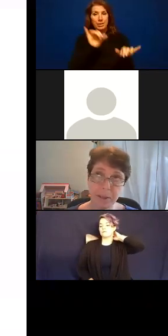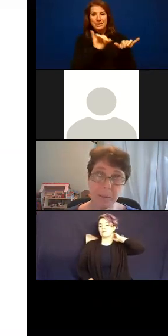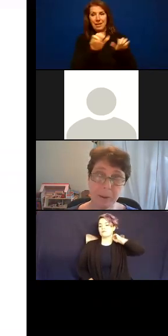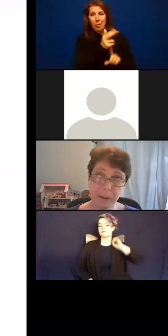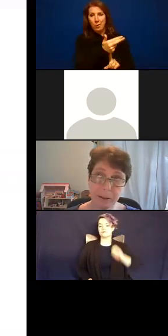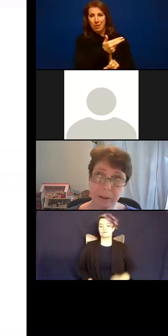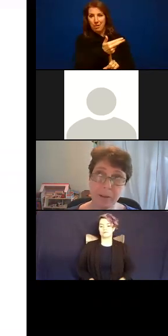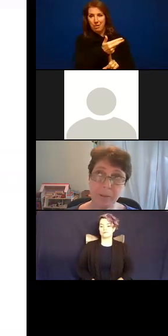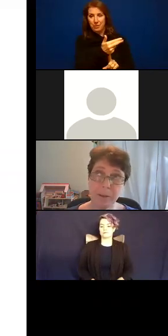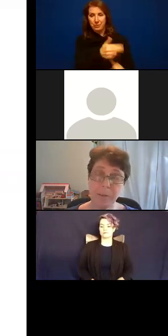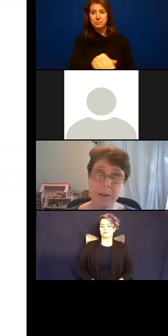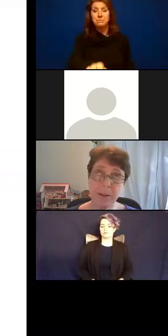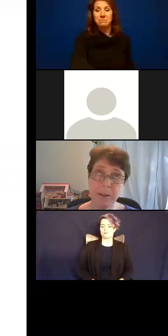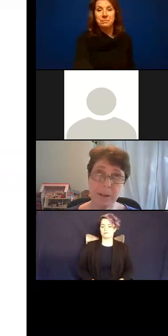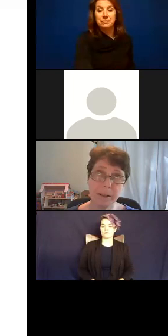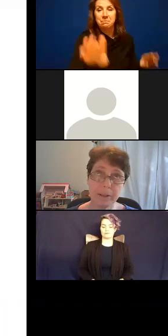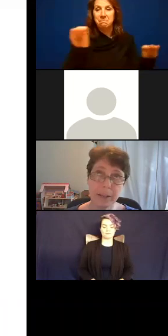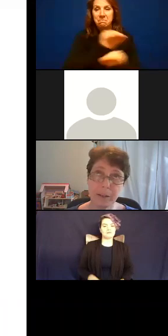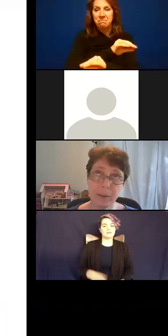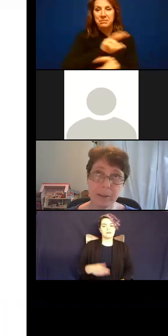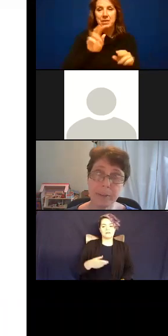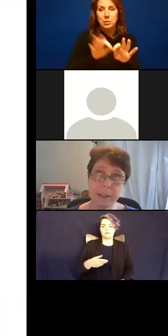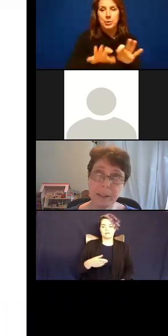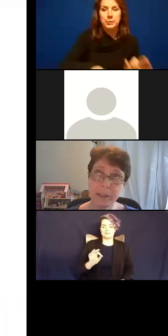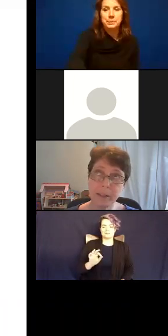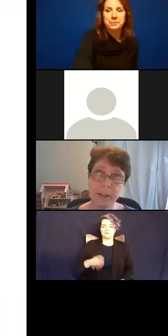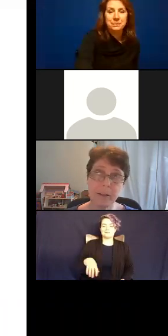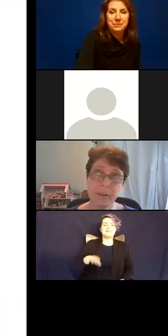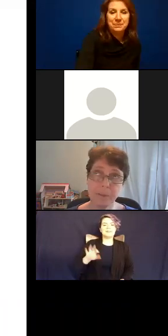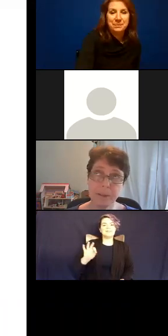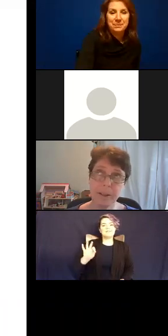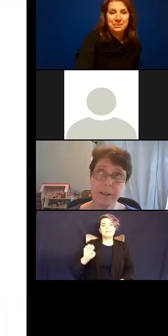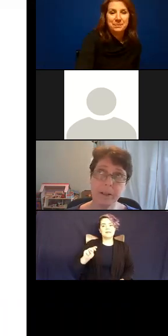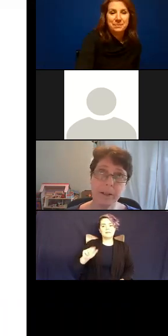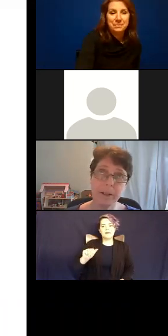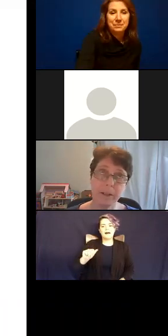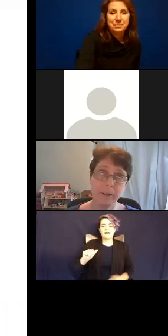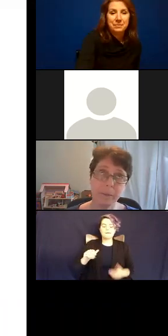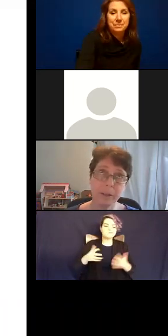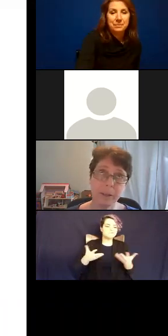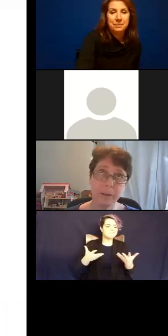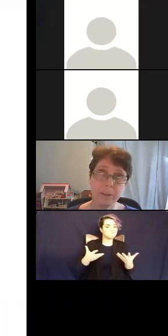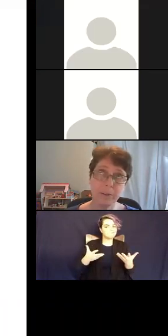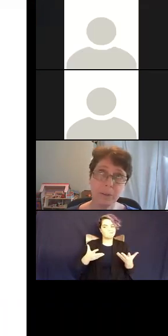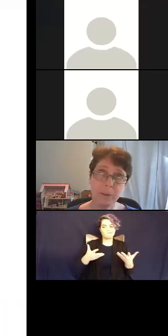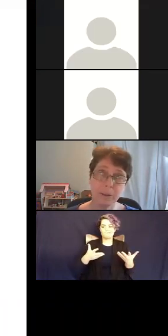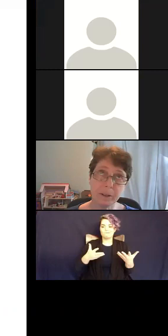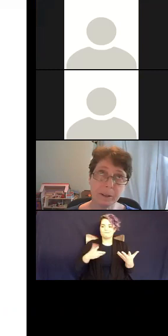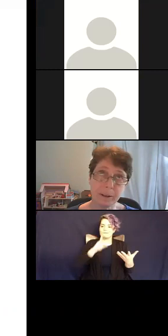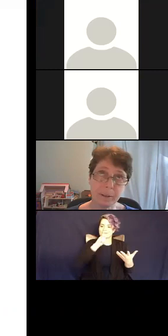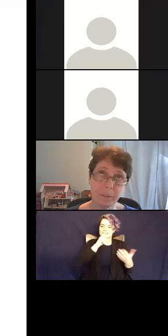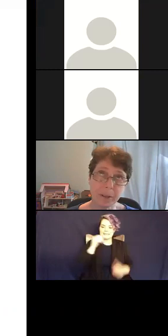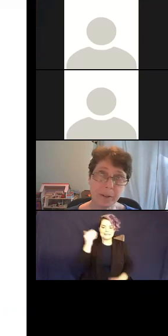to be a bar on FEMA. I think it's Category B funding being used